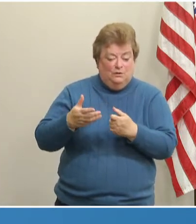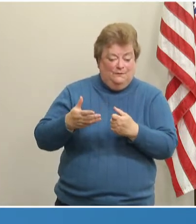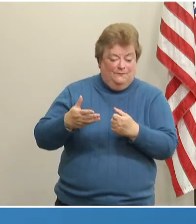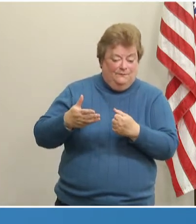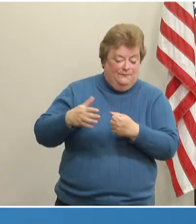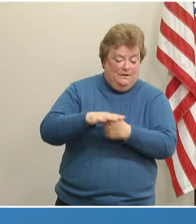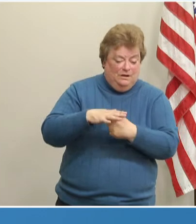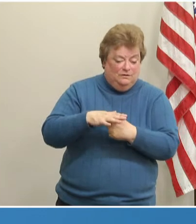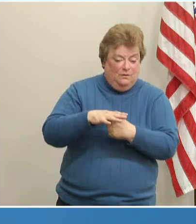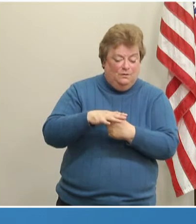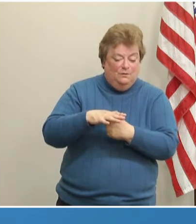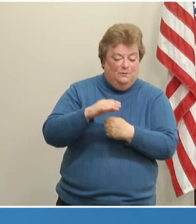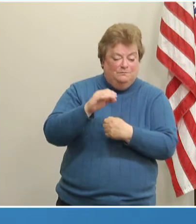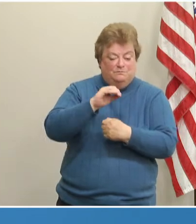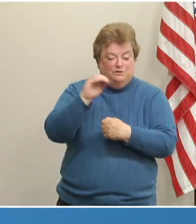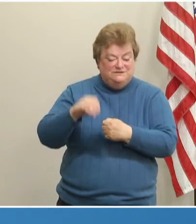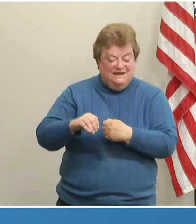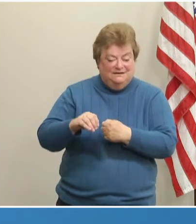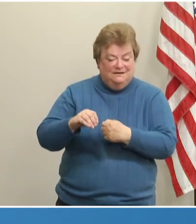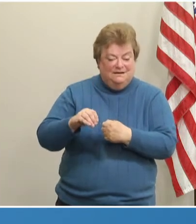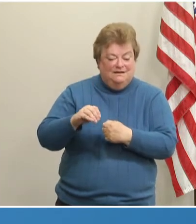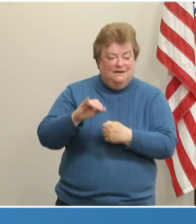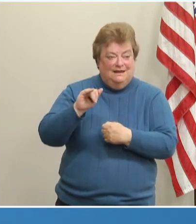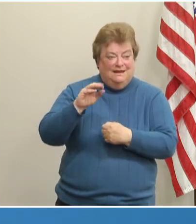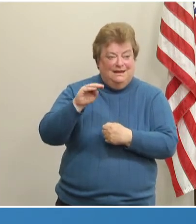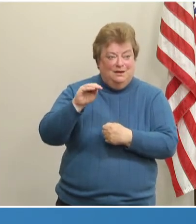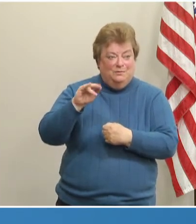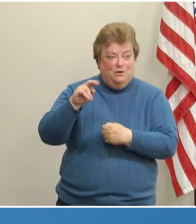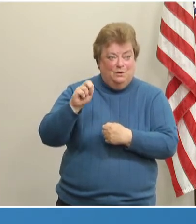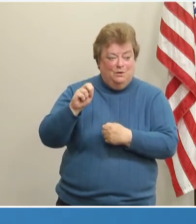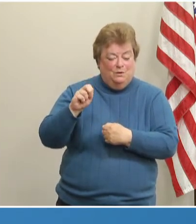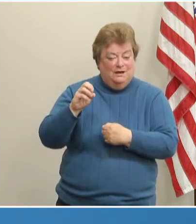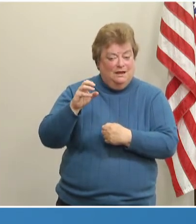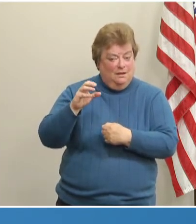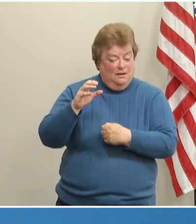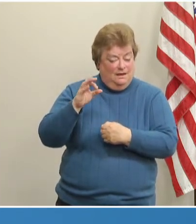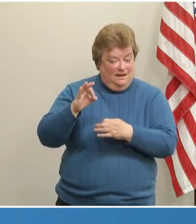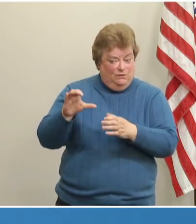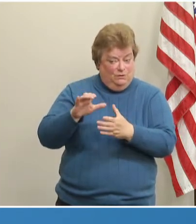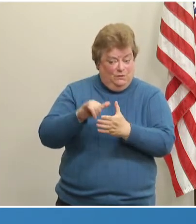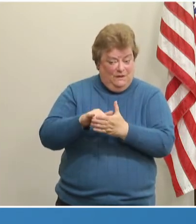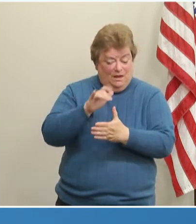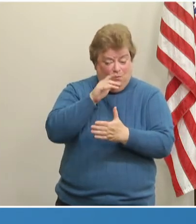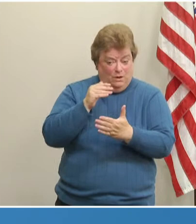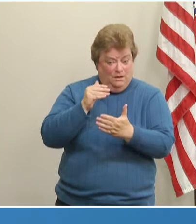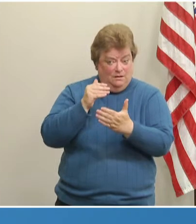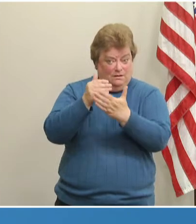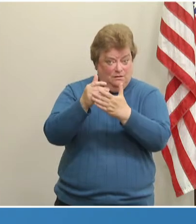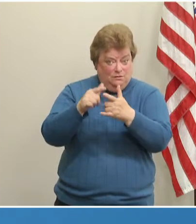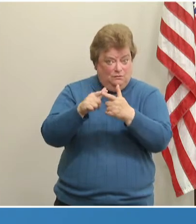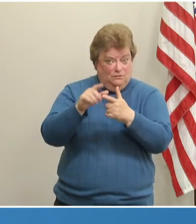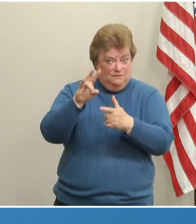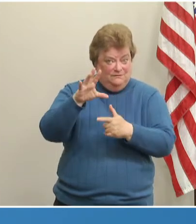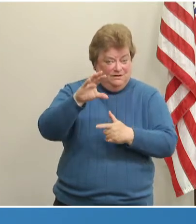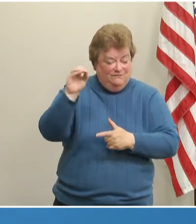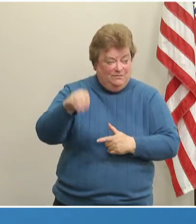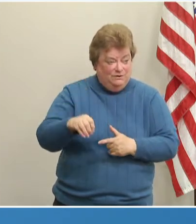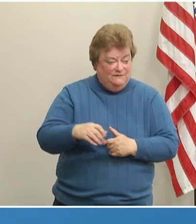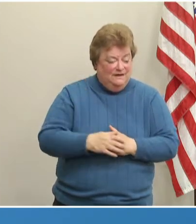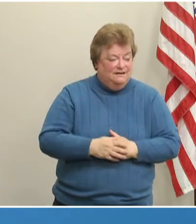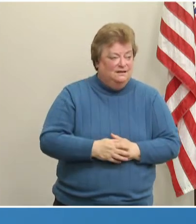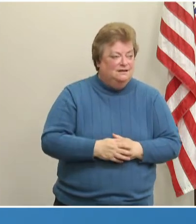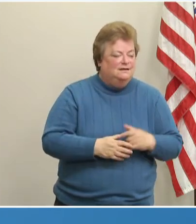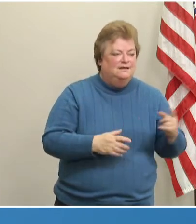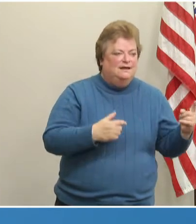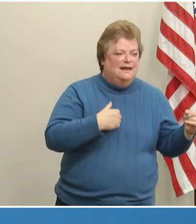immune, and how close would we be to 75% if that were done? We don't, you know,